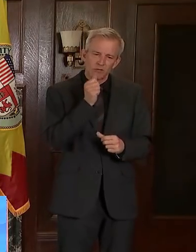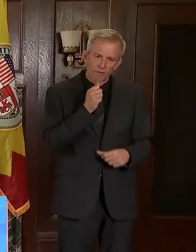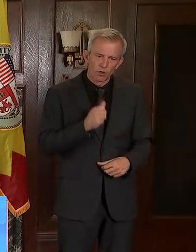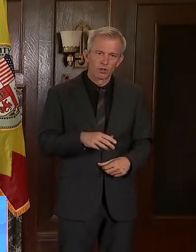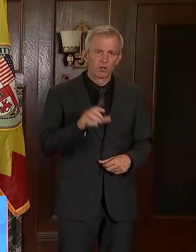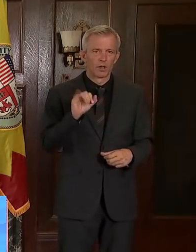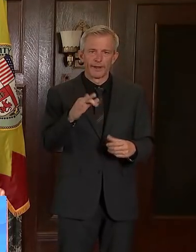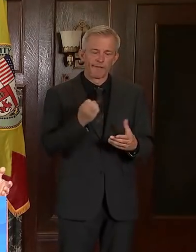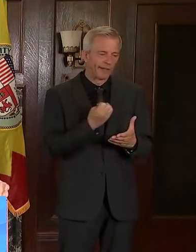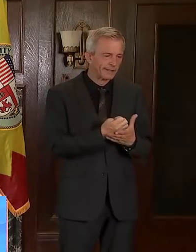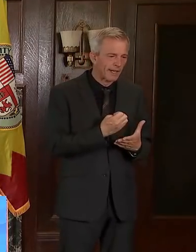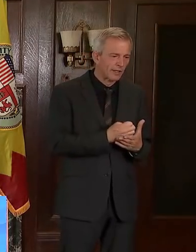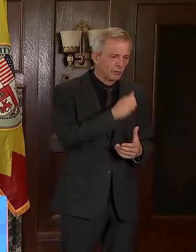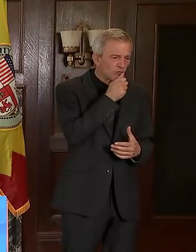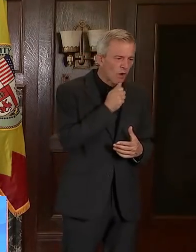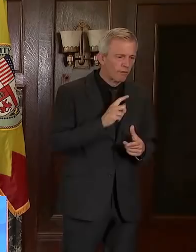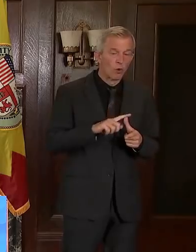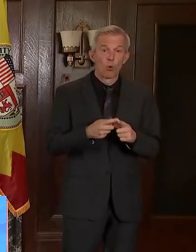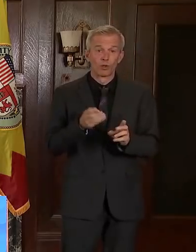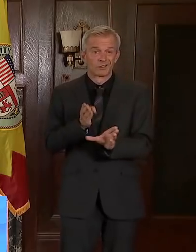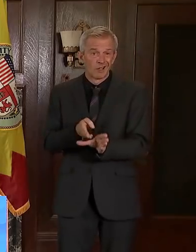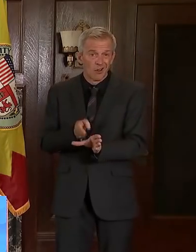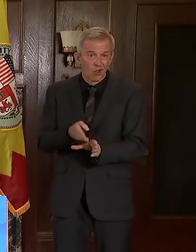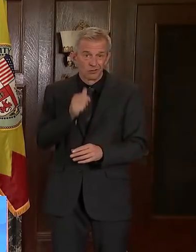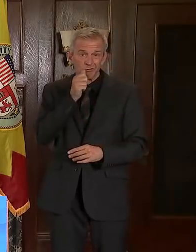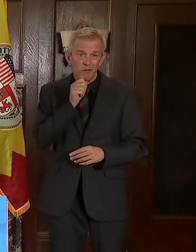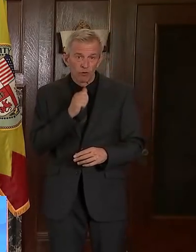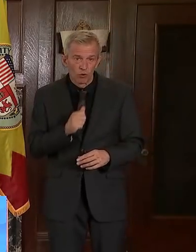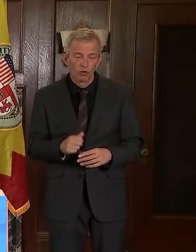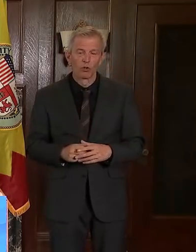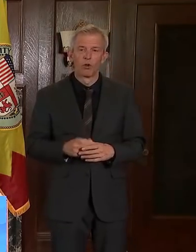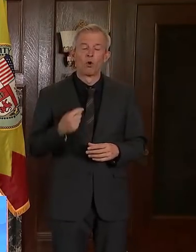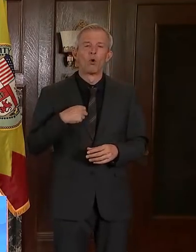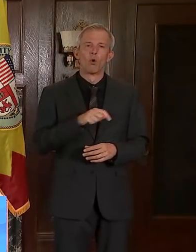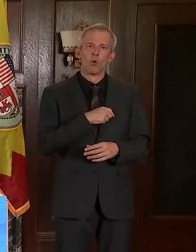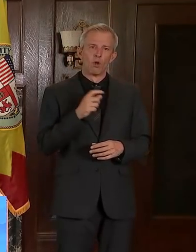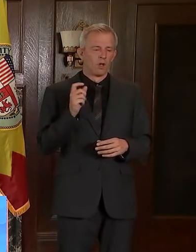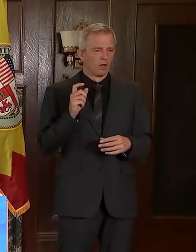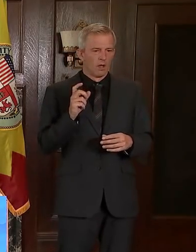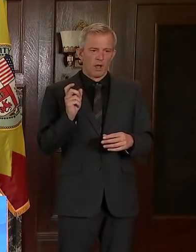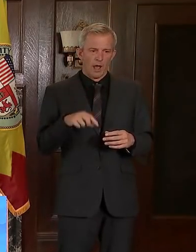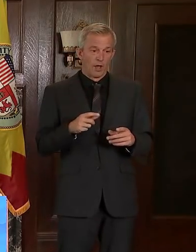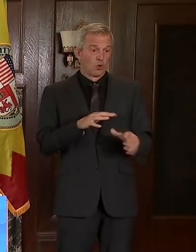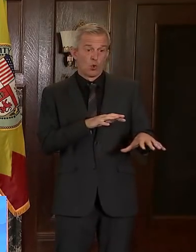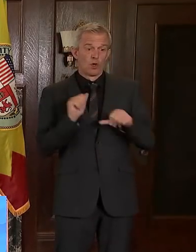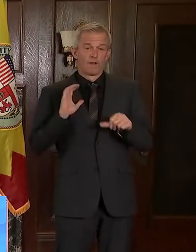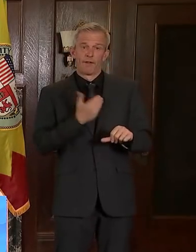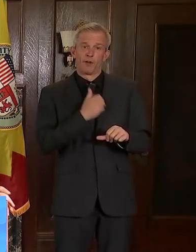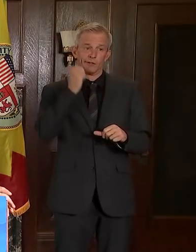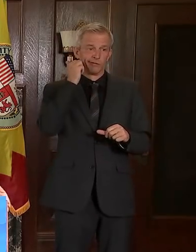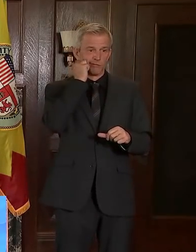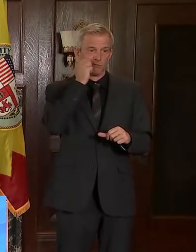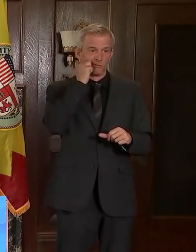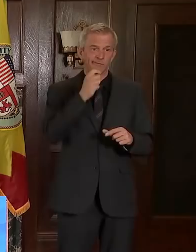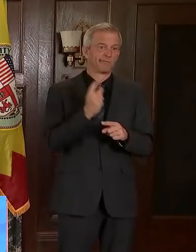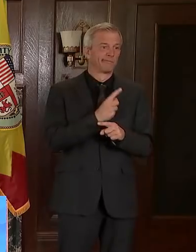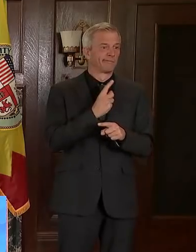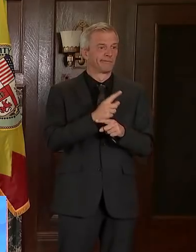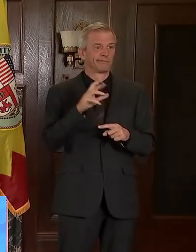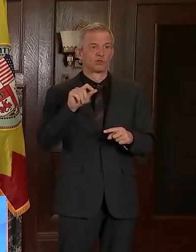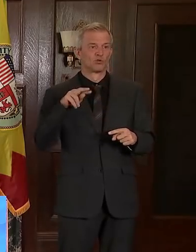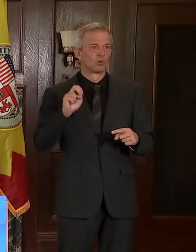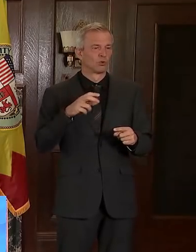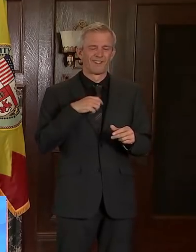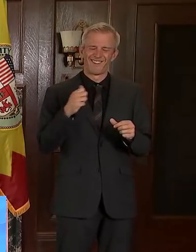economic terms or psychological terms. We've had to go above and beyond our usual routines and upend nearly every facet of